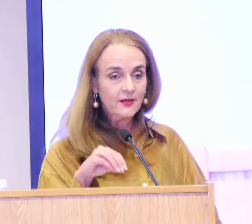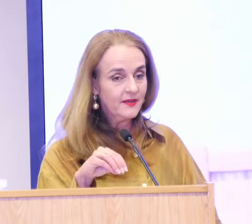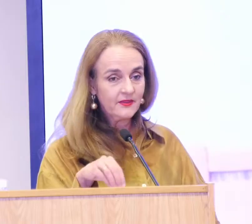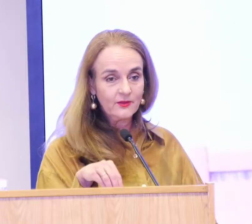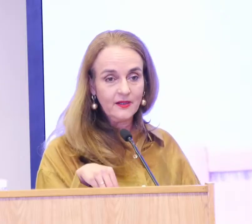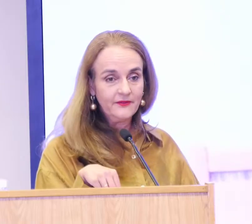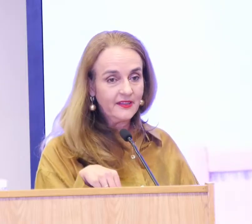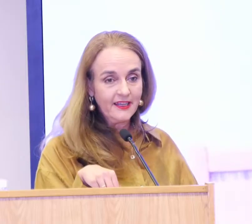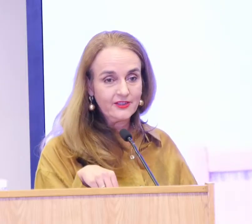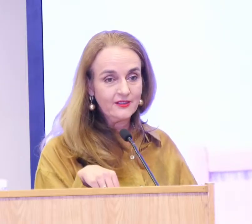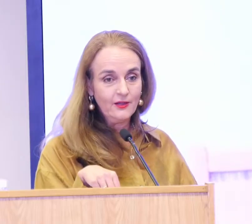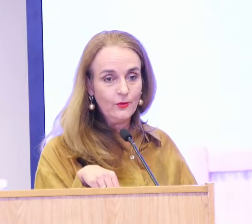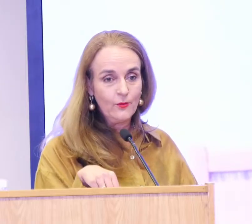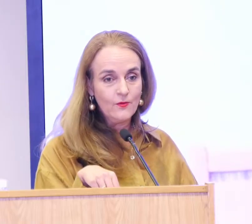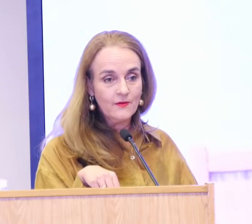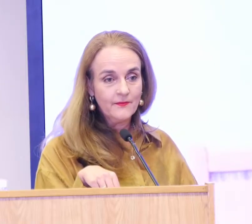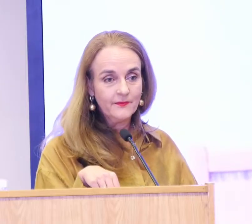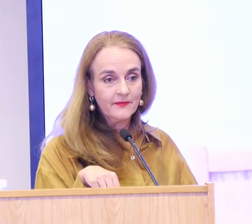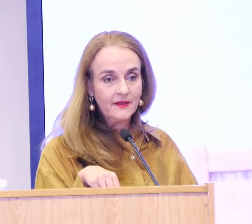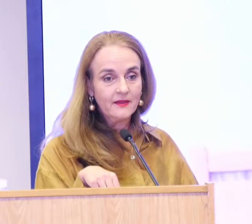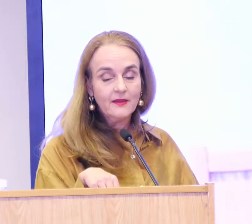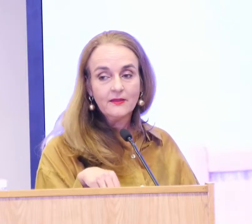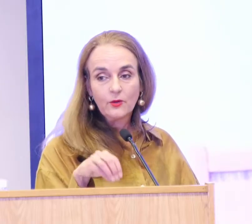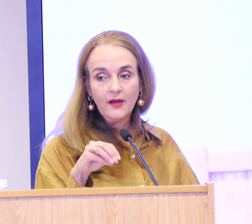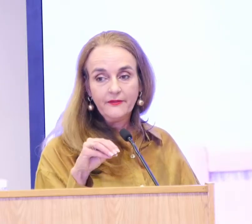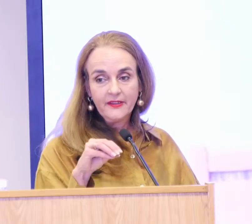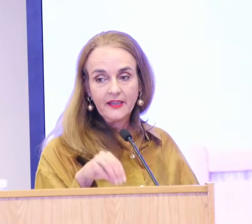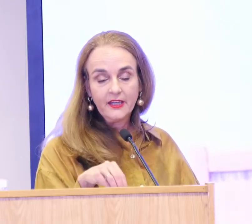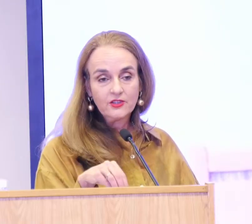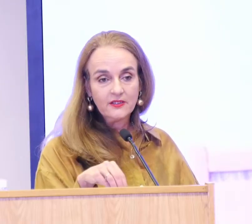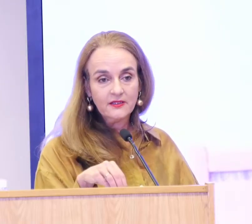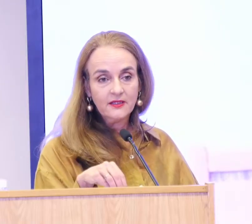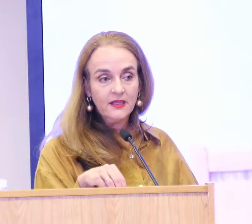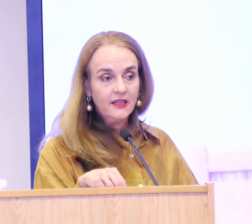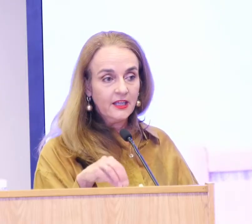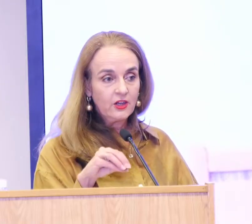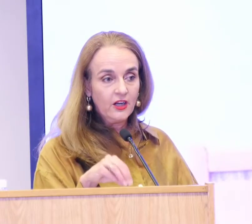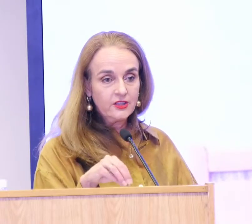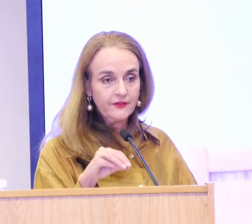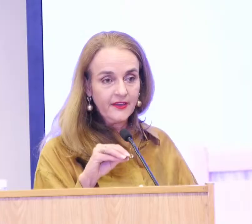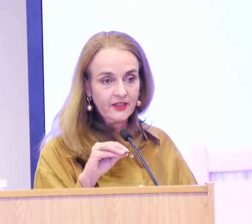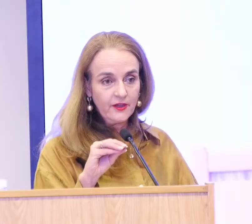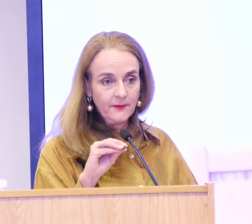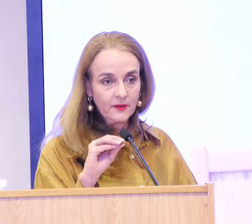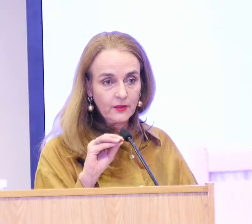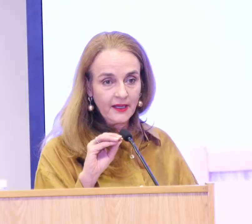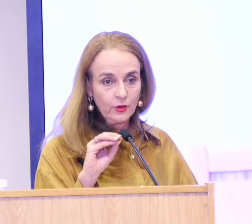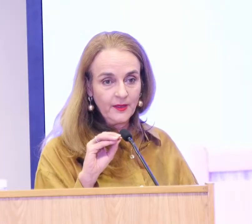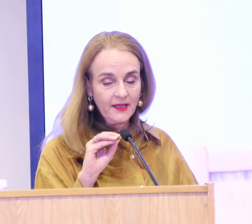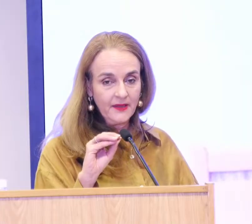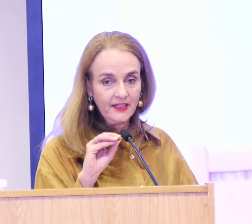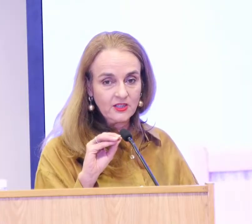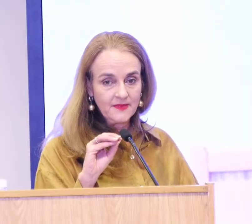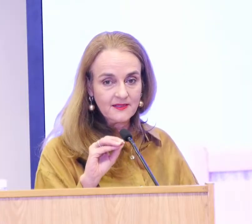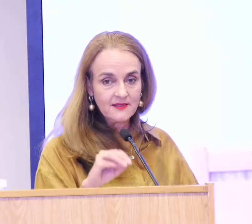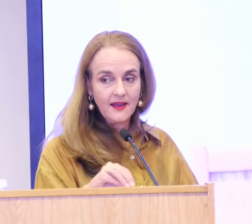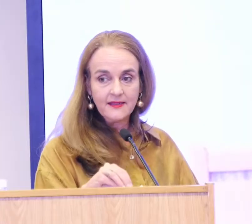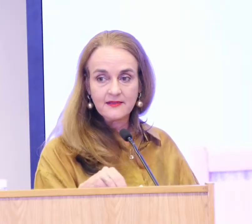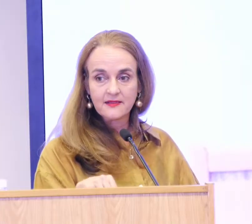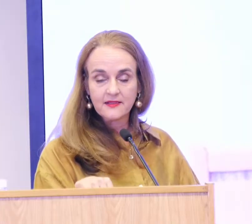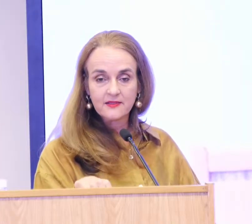not about the qualification in law, the qualification in College of Economic and